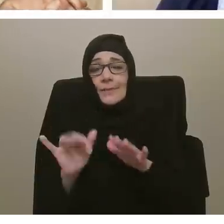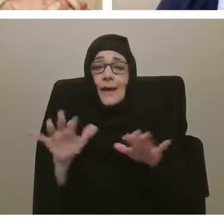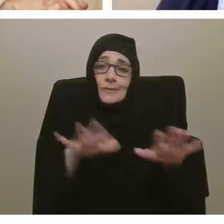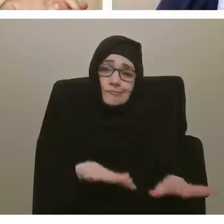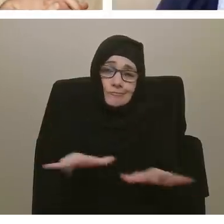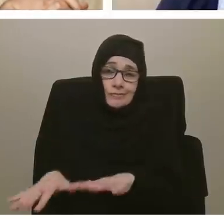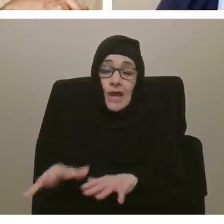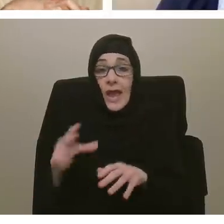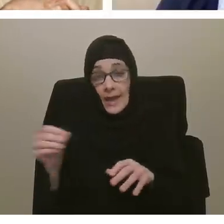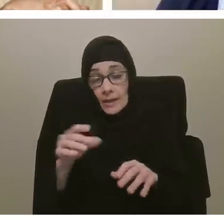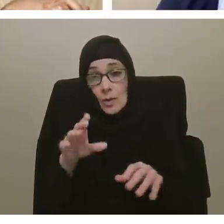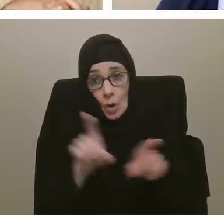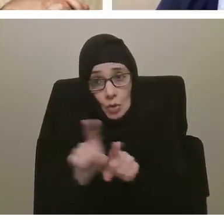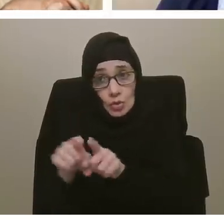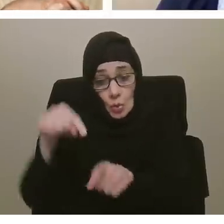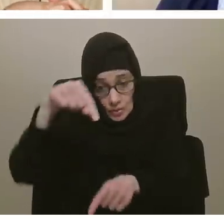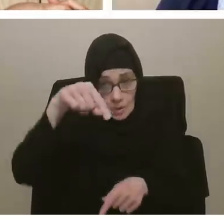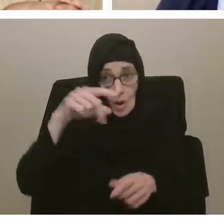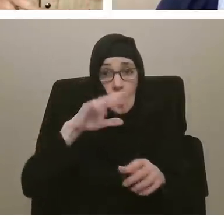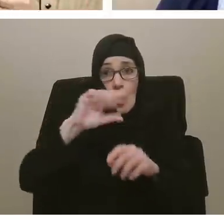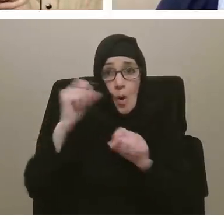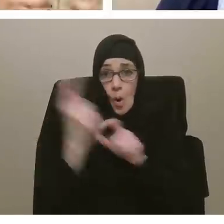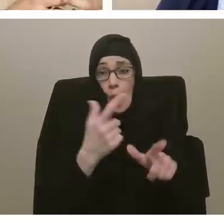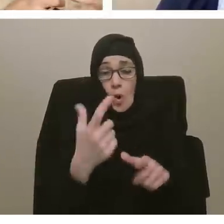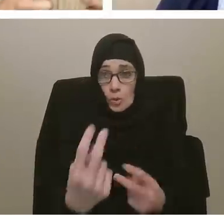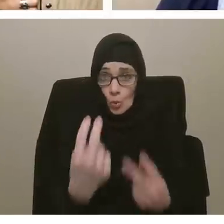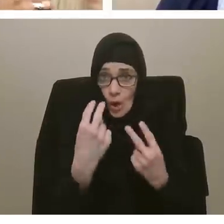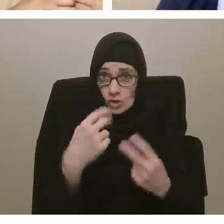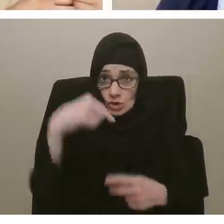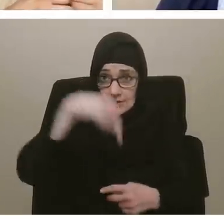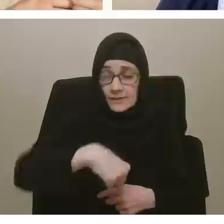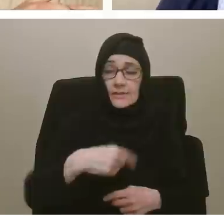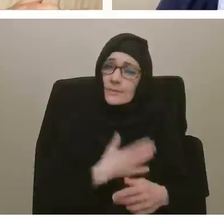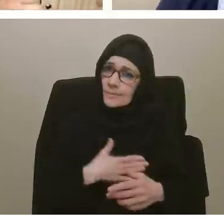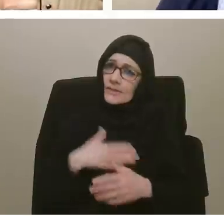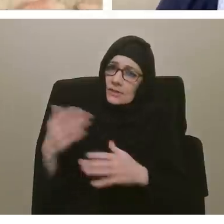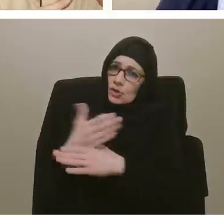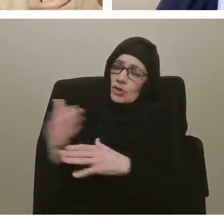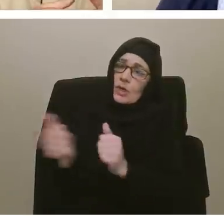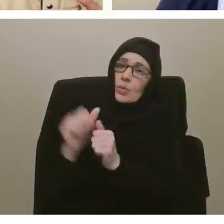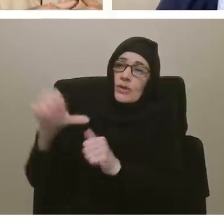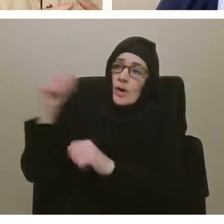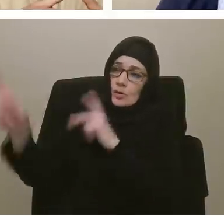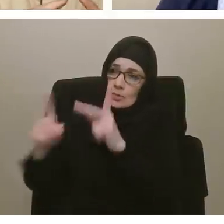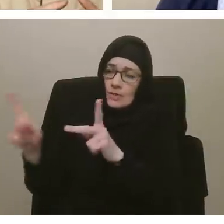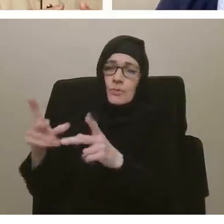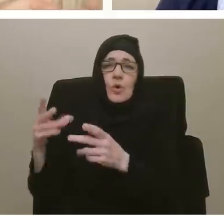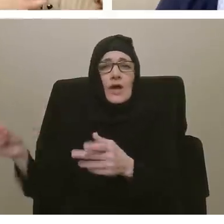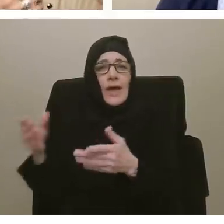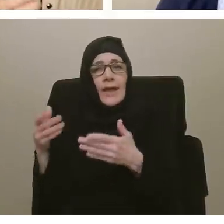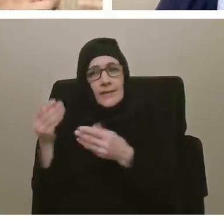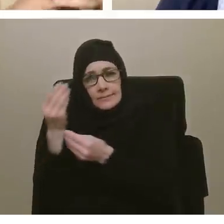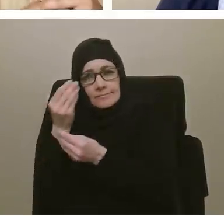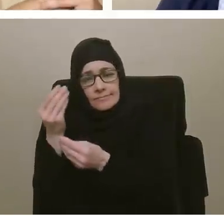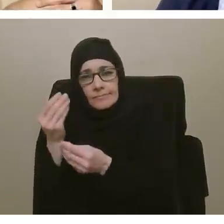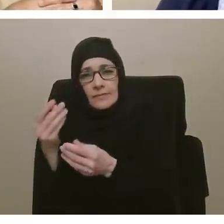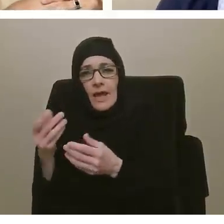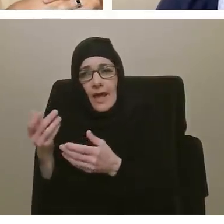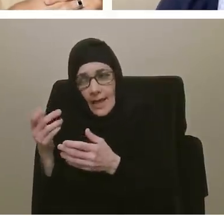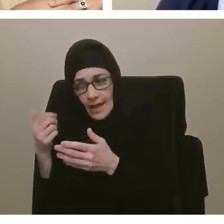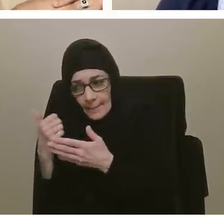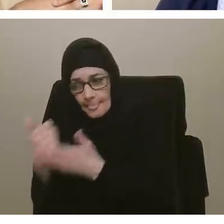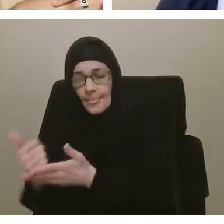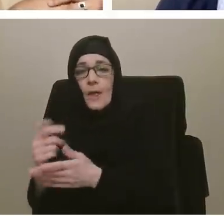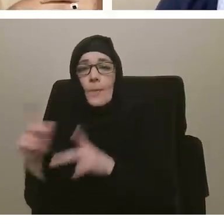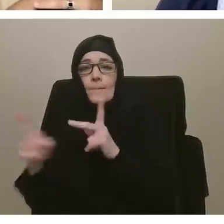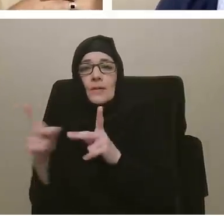this inshallah ta'ala, this particular reflection, and tell people to engage it in the nighttime. Go back and engage the lessons from the various mashayikh that